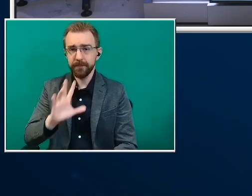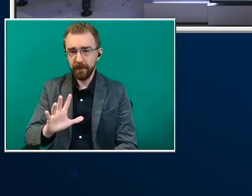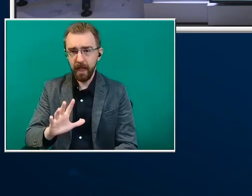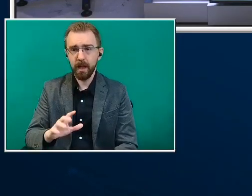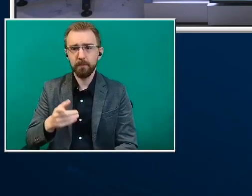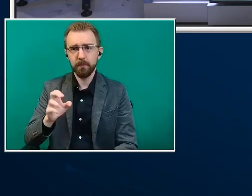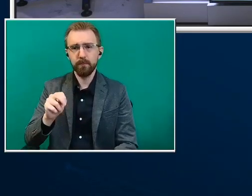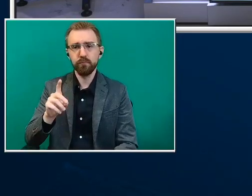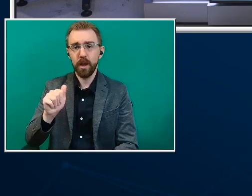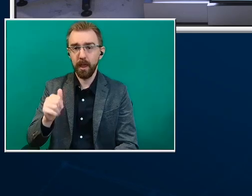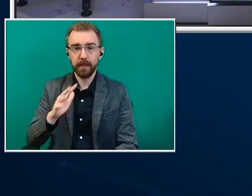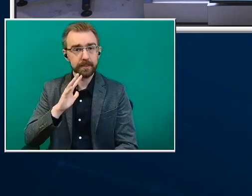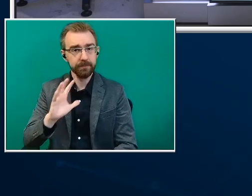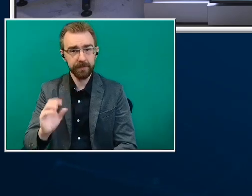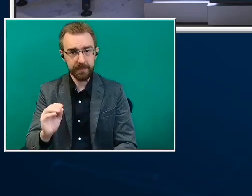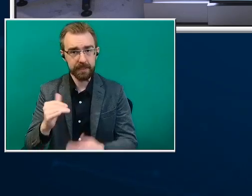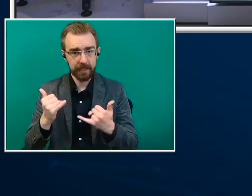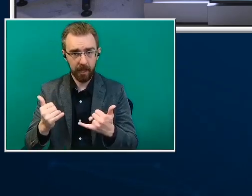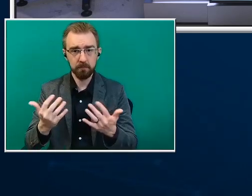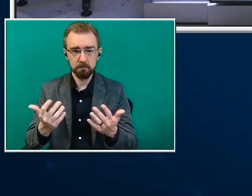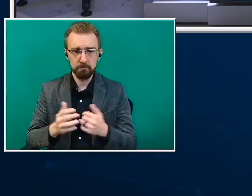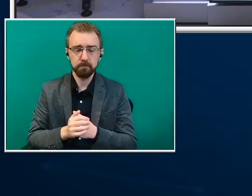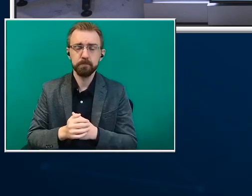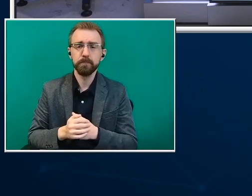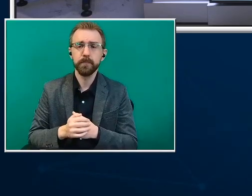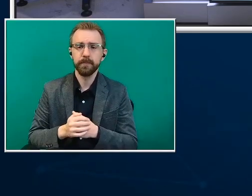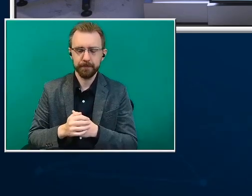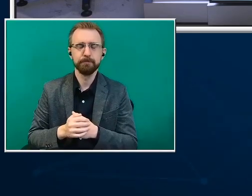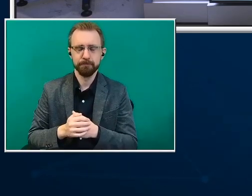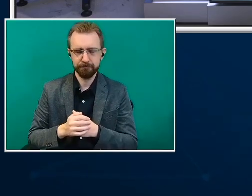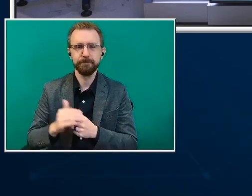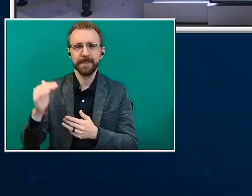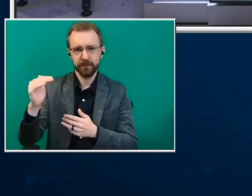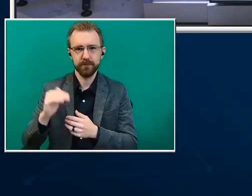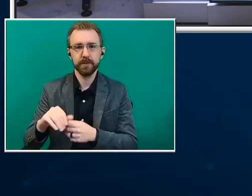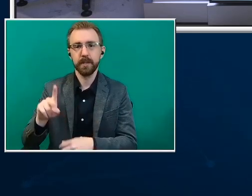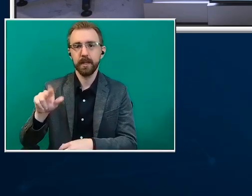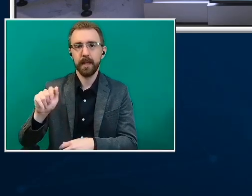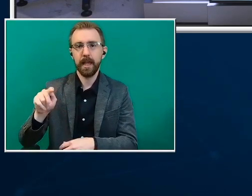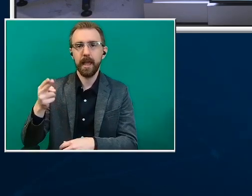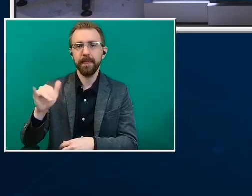50 now. 50, Kathy decreased, yeah. Lipsky Stone wants to know